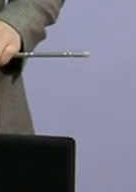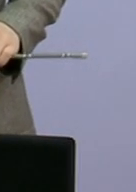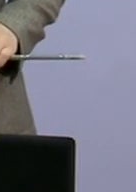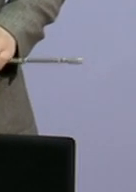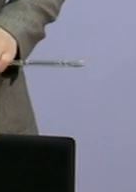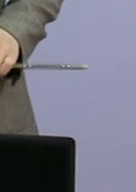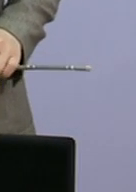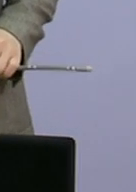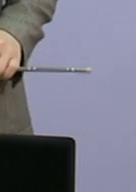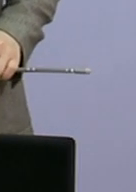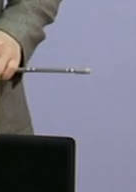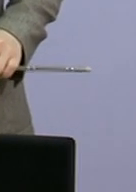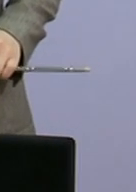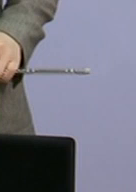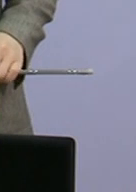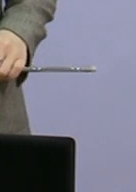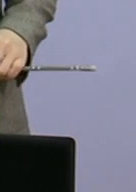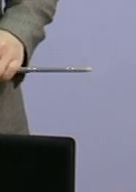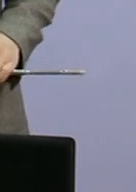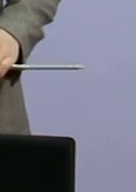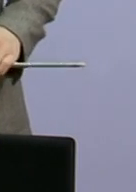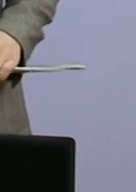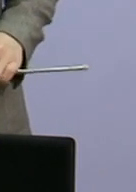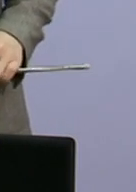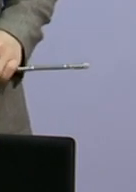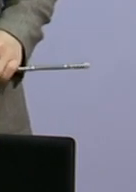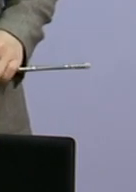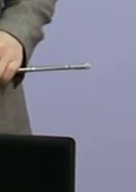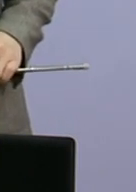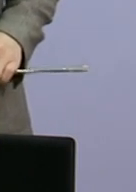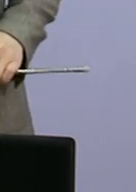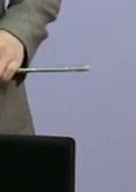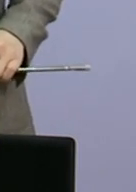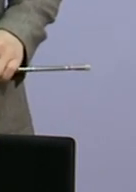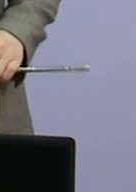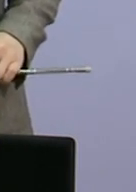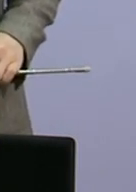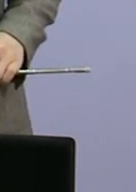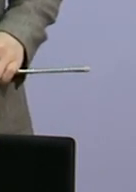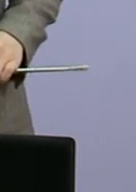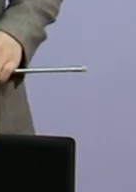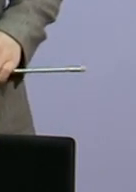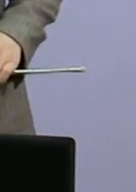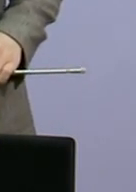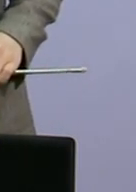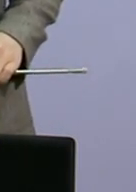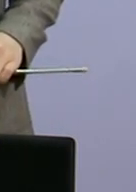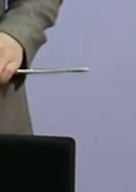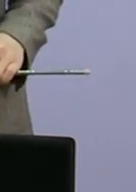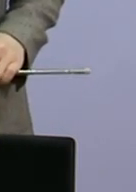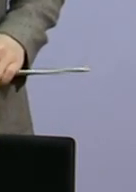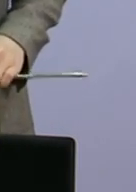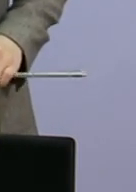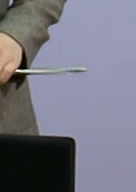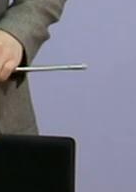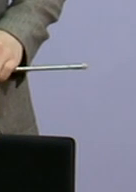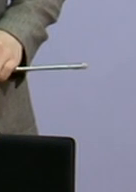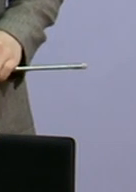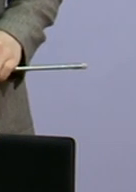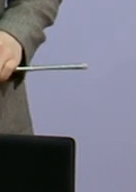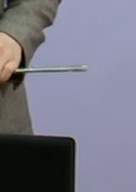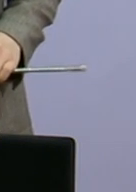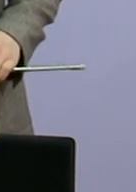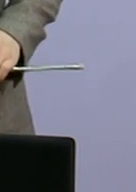Dear pupils, now we are going to talk about your daily routines. First of all, we divide like in the morning, in